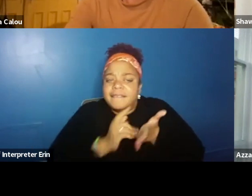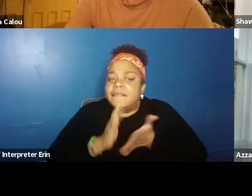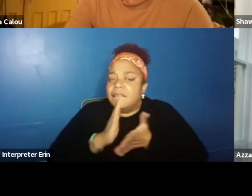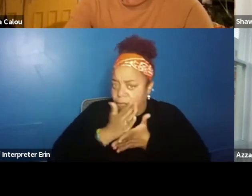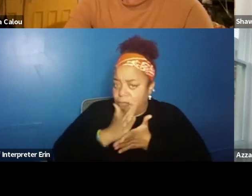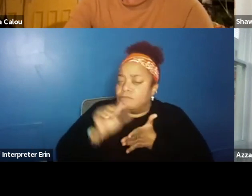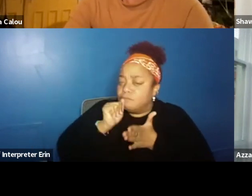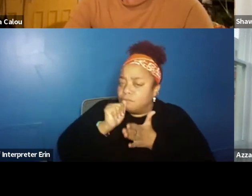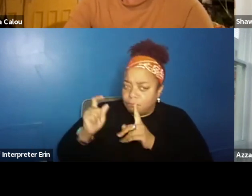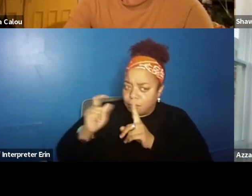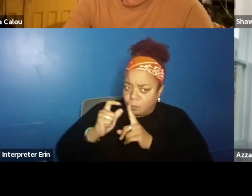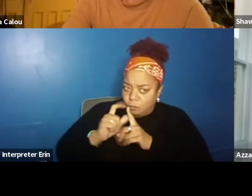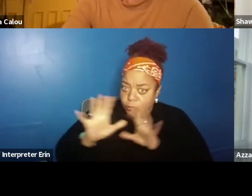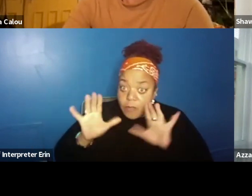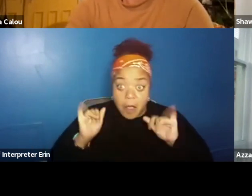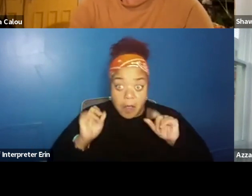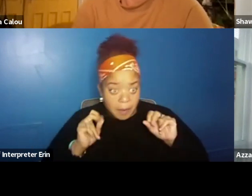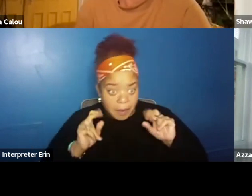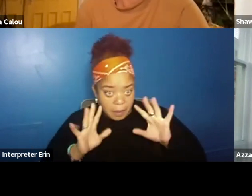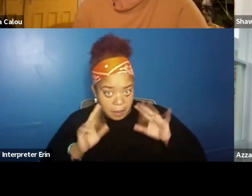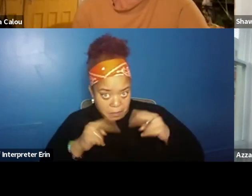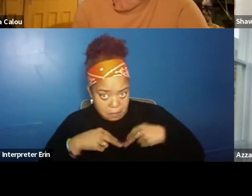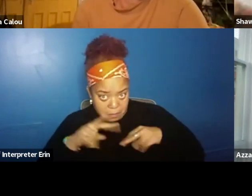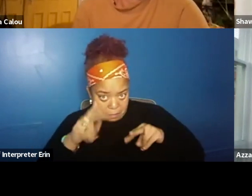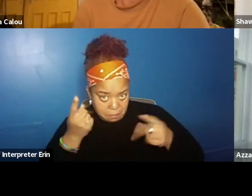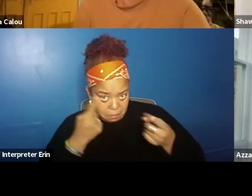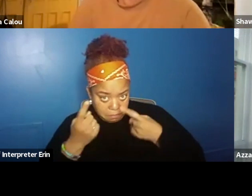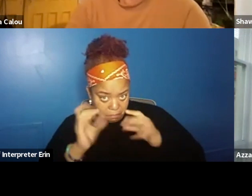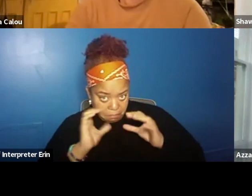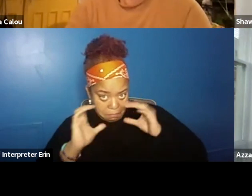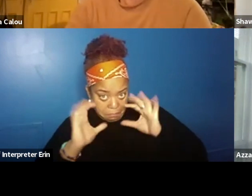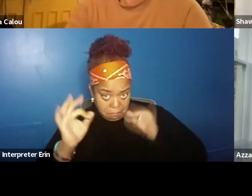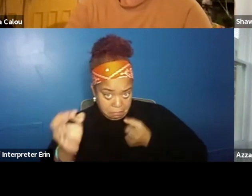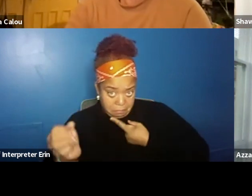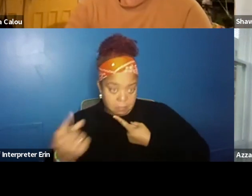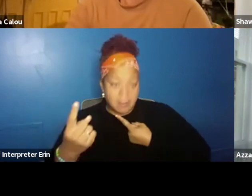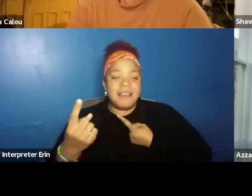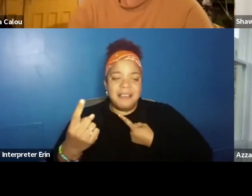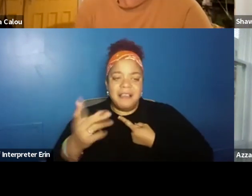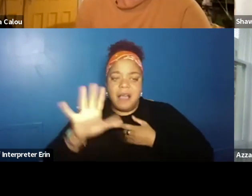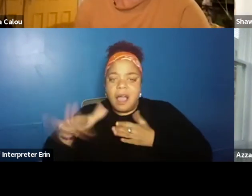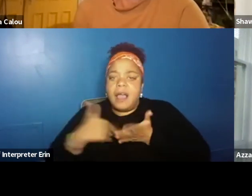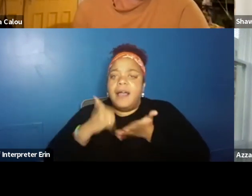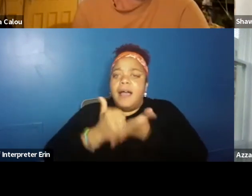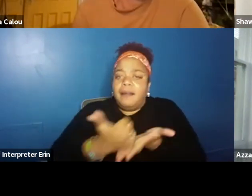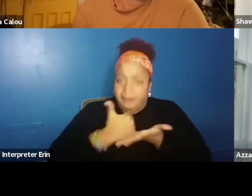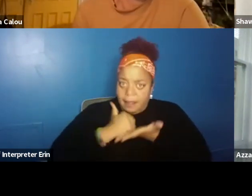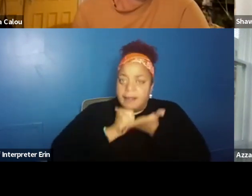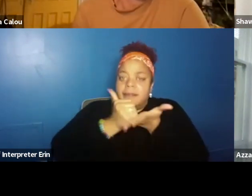team, and help you find a way and others find a way to the finish line, which is right on the